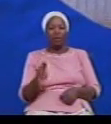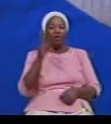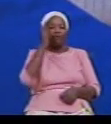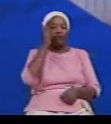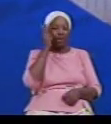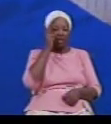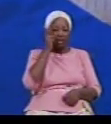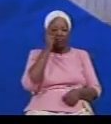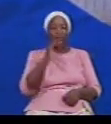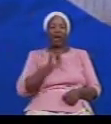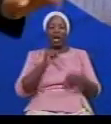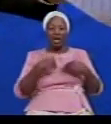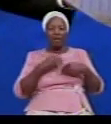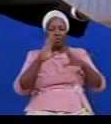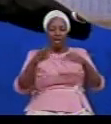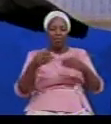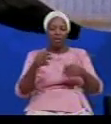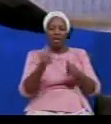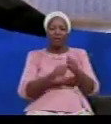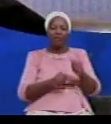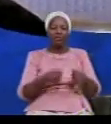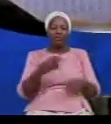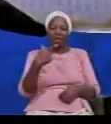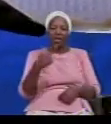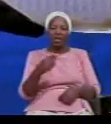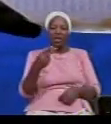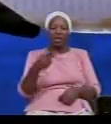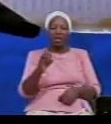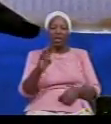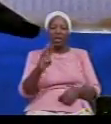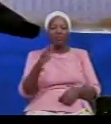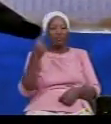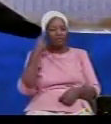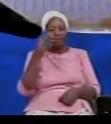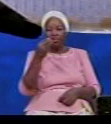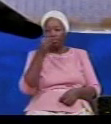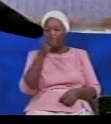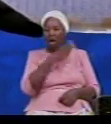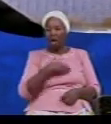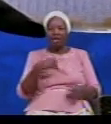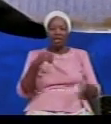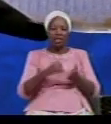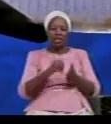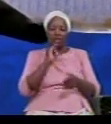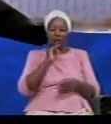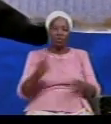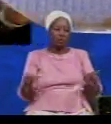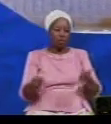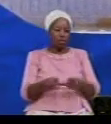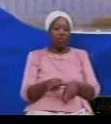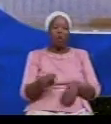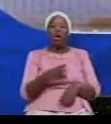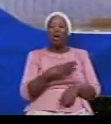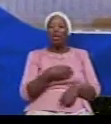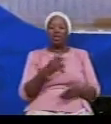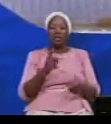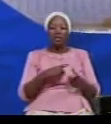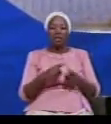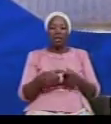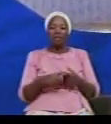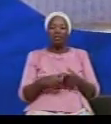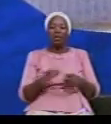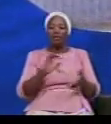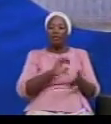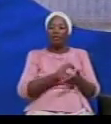green herb for meat, and it was so. Then in verse 43, we're looking